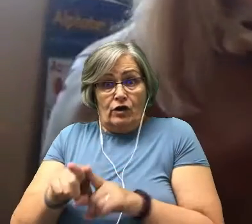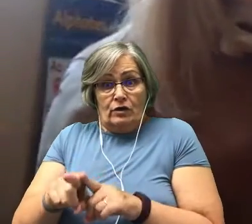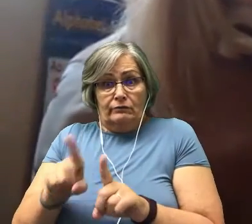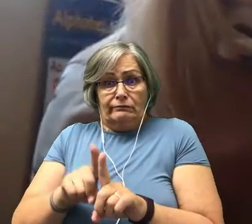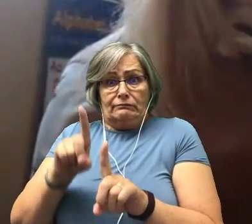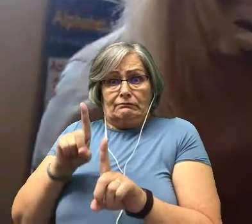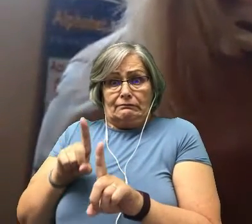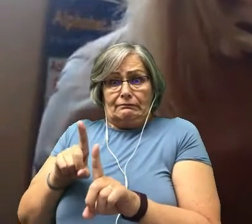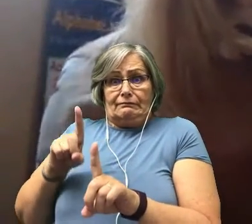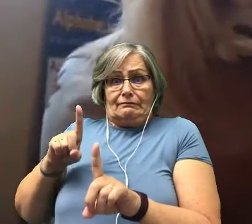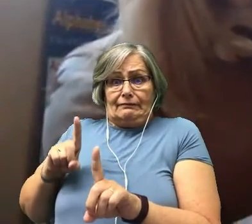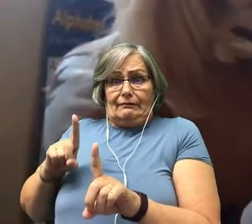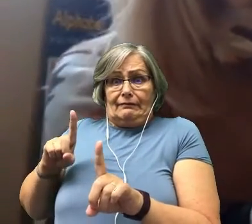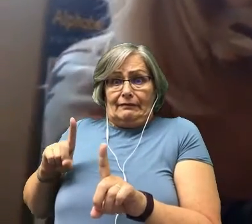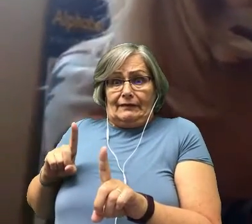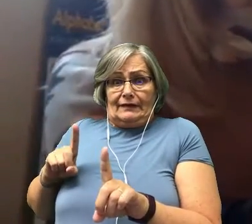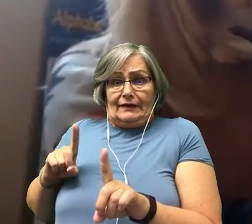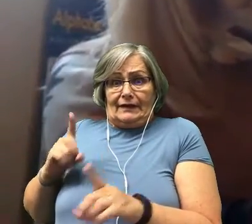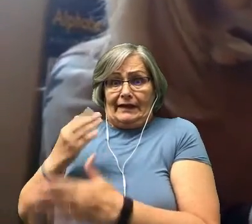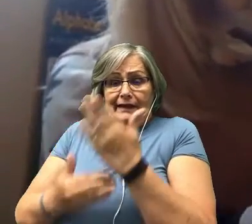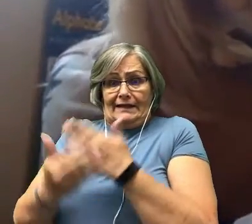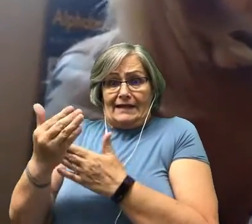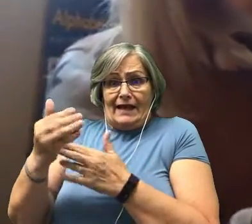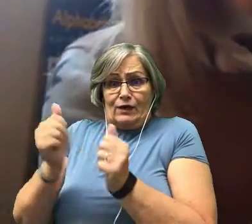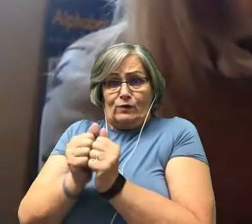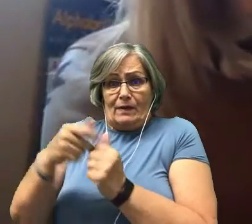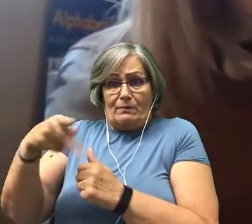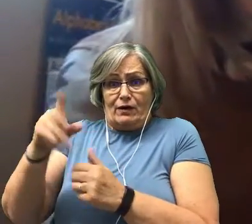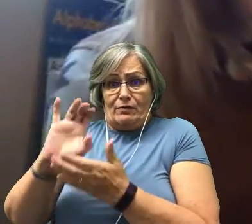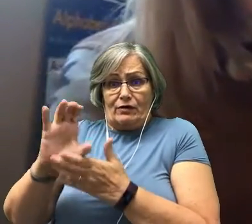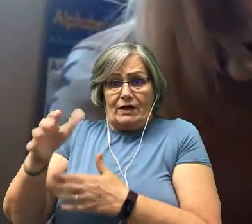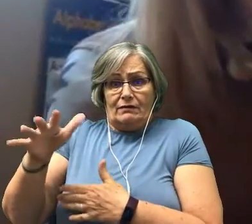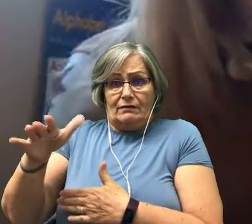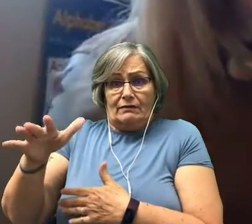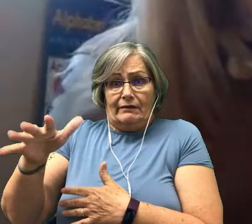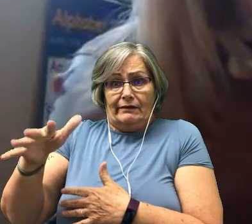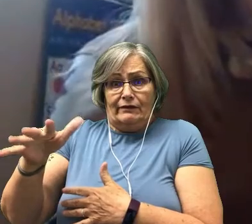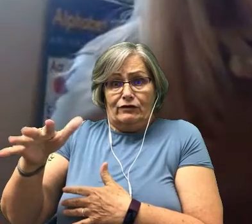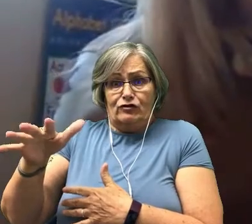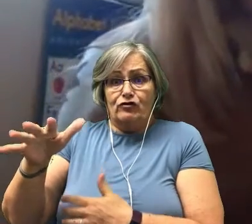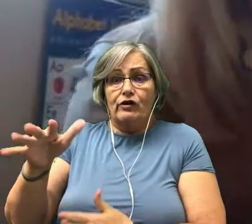backed away. His hand, holding the purple crayon, shook.